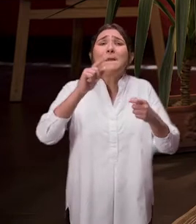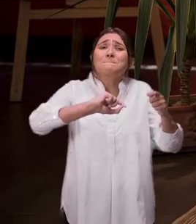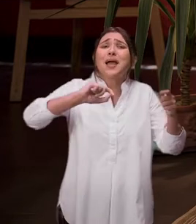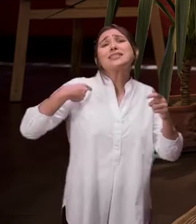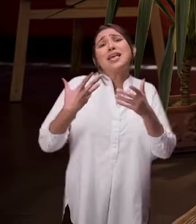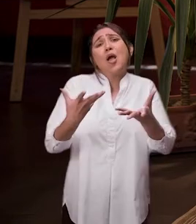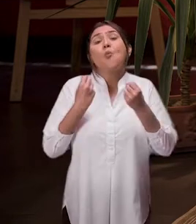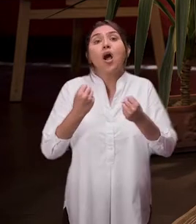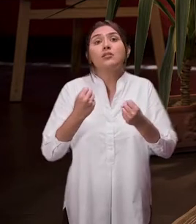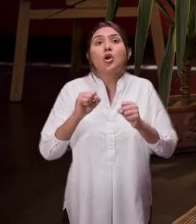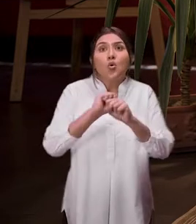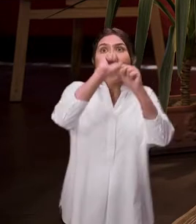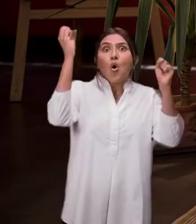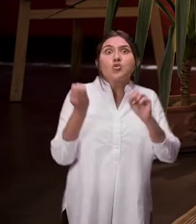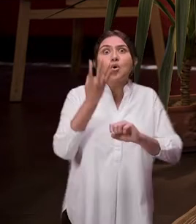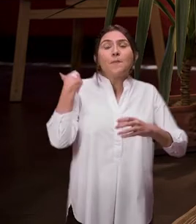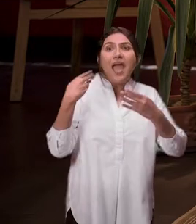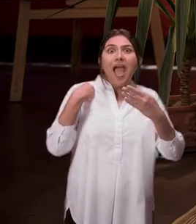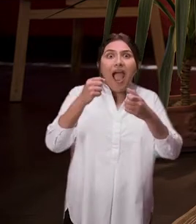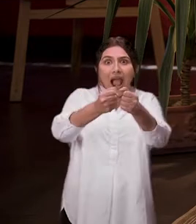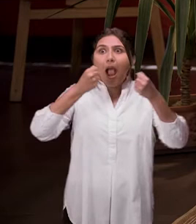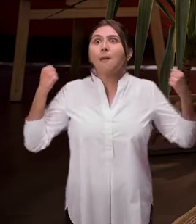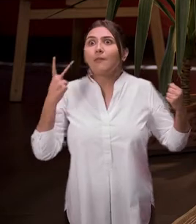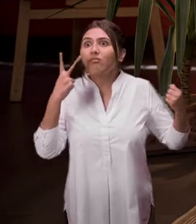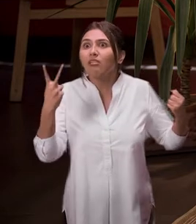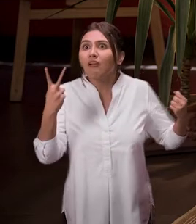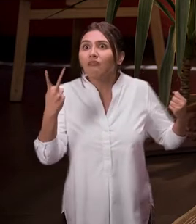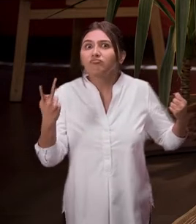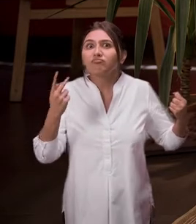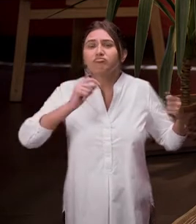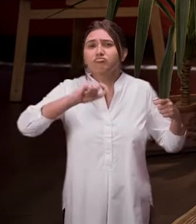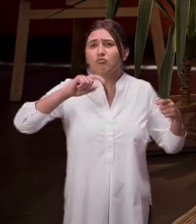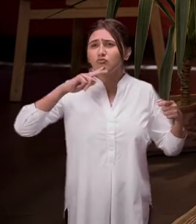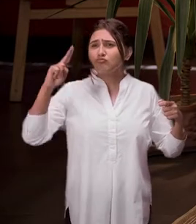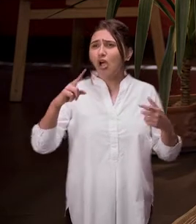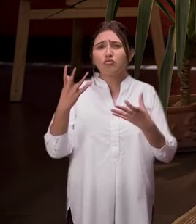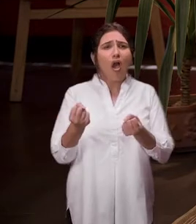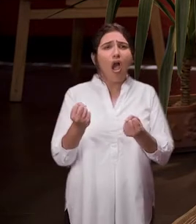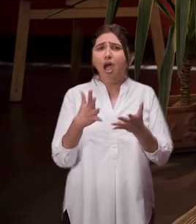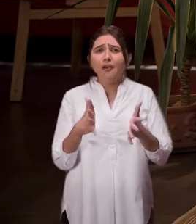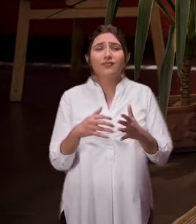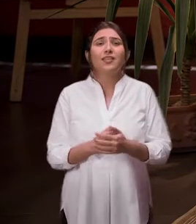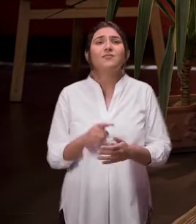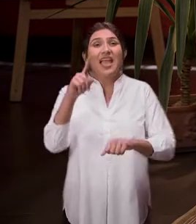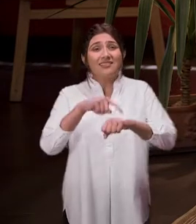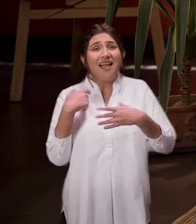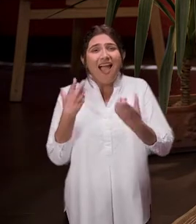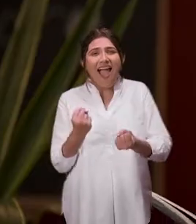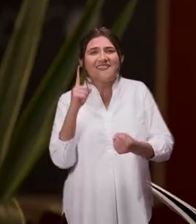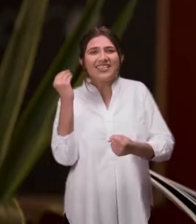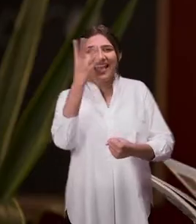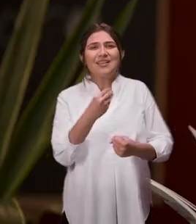of my own. And every morning, I would wake up and check my cupboard. But the magic pencil was never